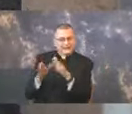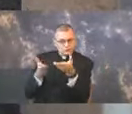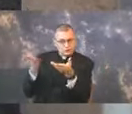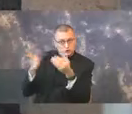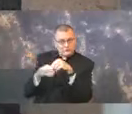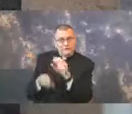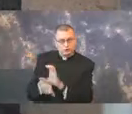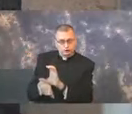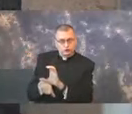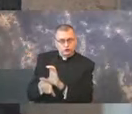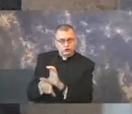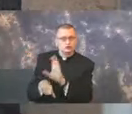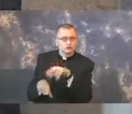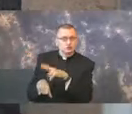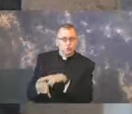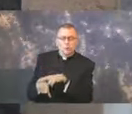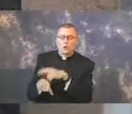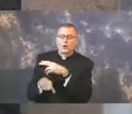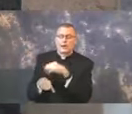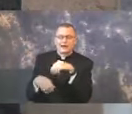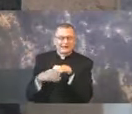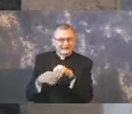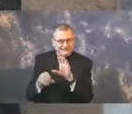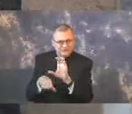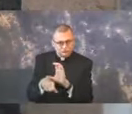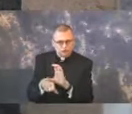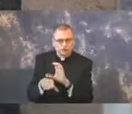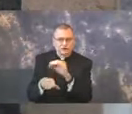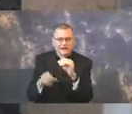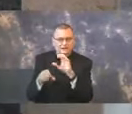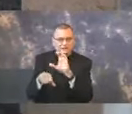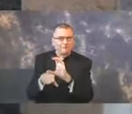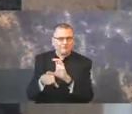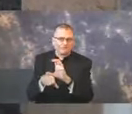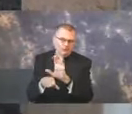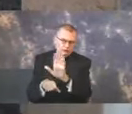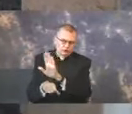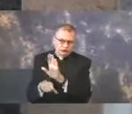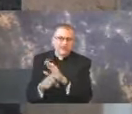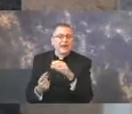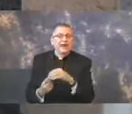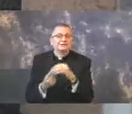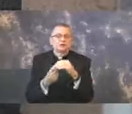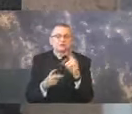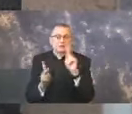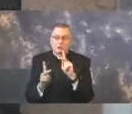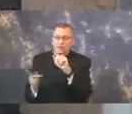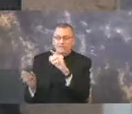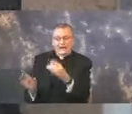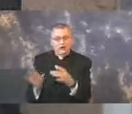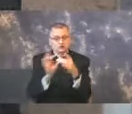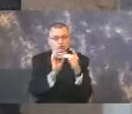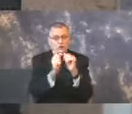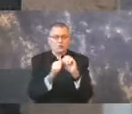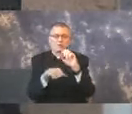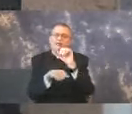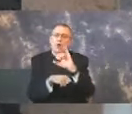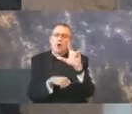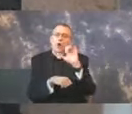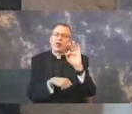church and in our parishes. And especially with their faculty to baptize, they're joined to the oil of catechumens as well